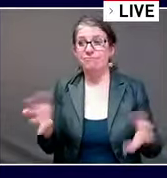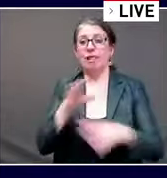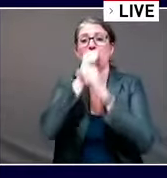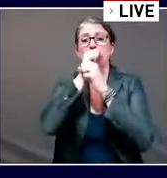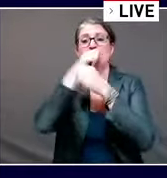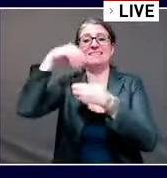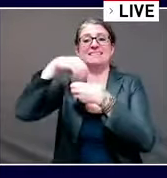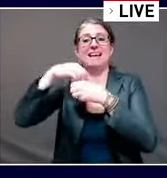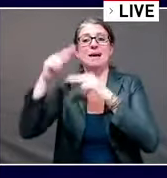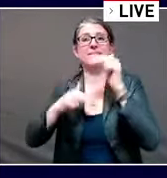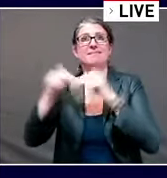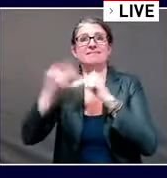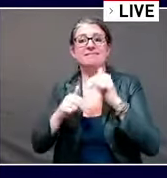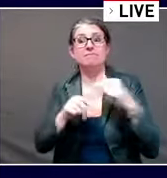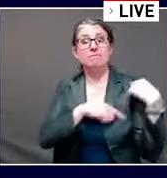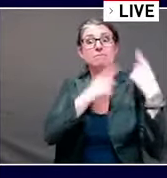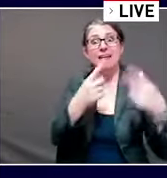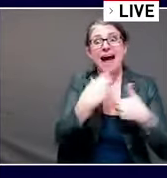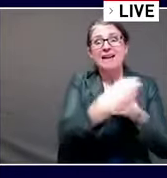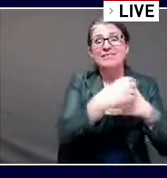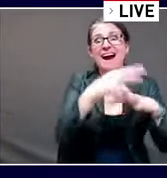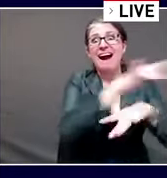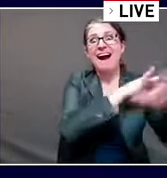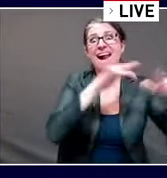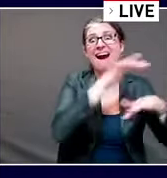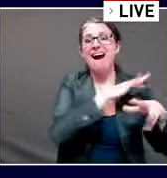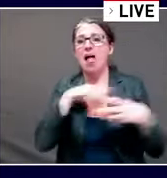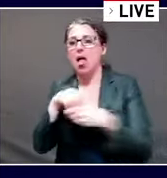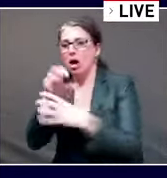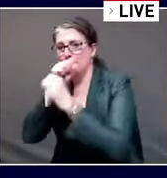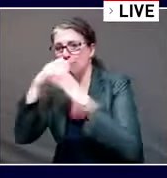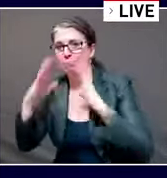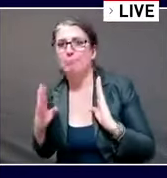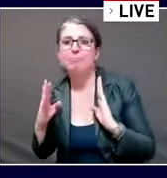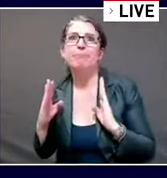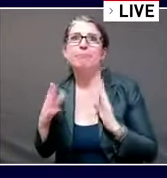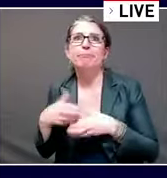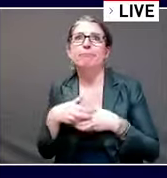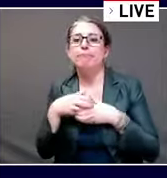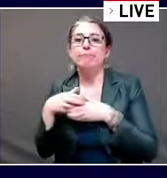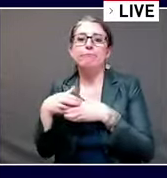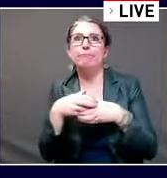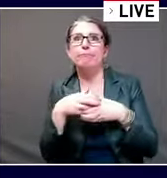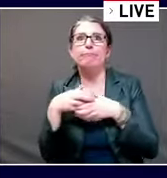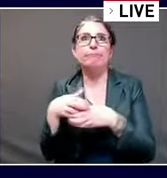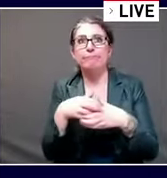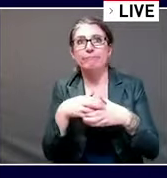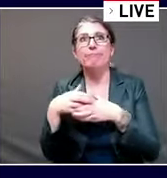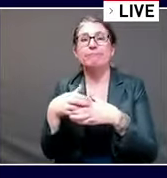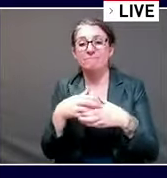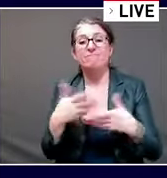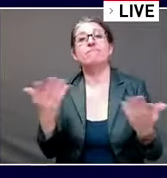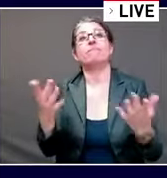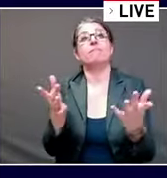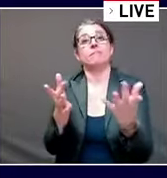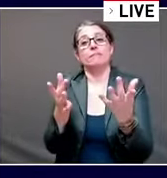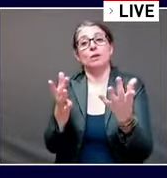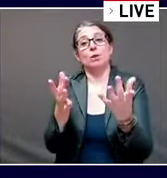effect. The other is that it changes things like the relative humidity and other factors, which according to some